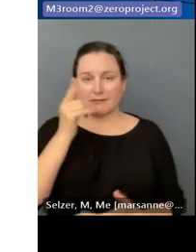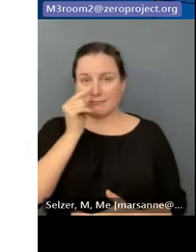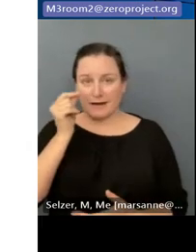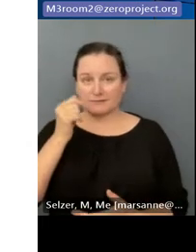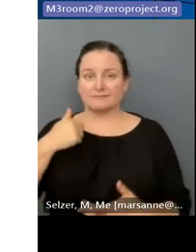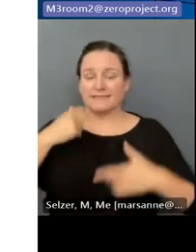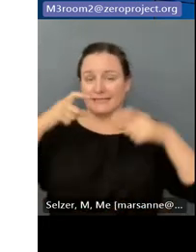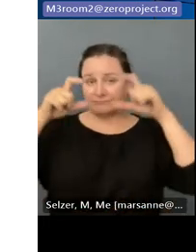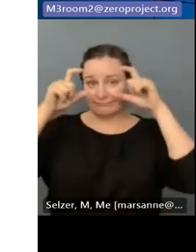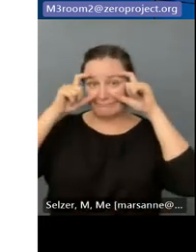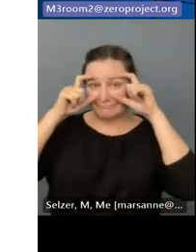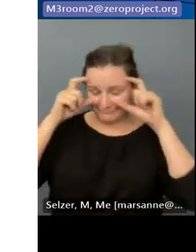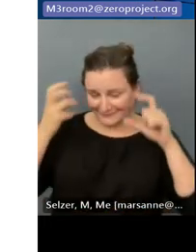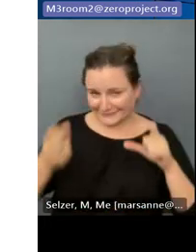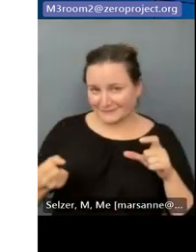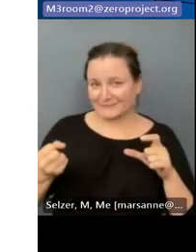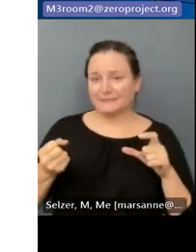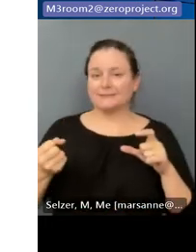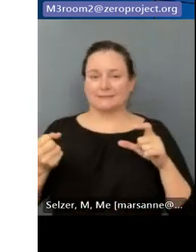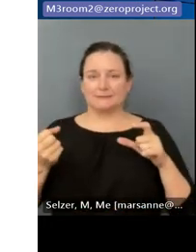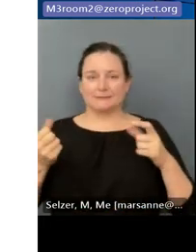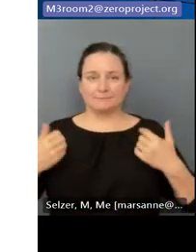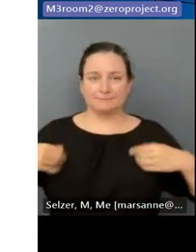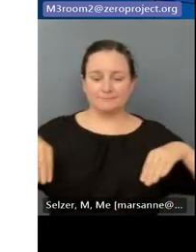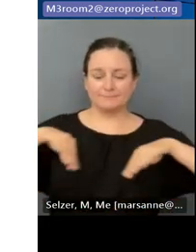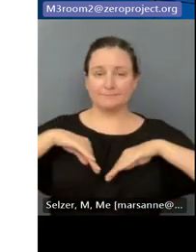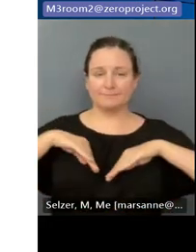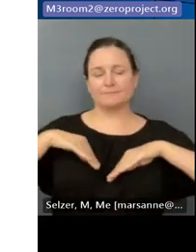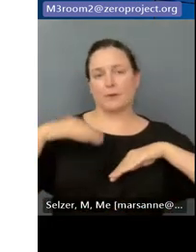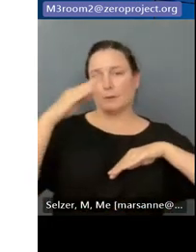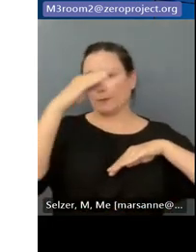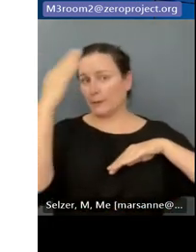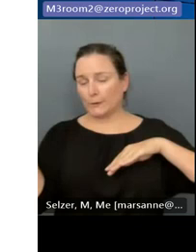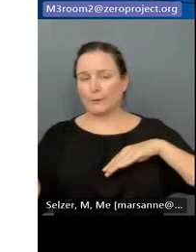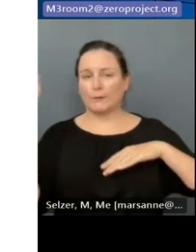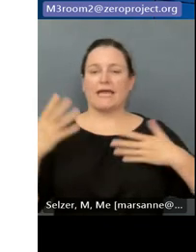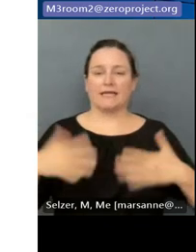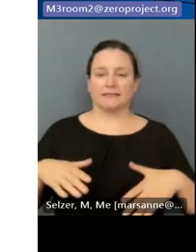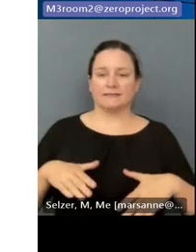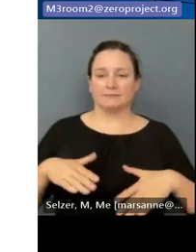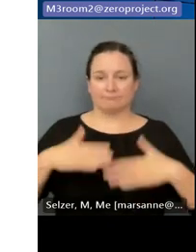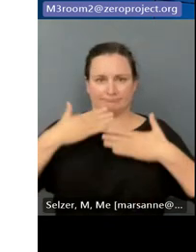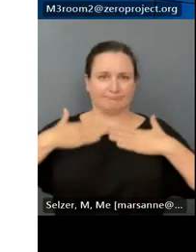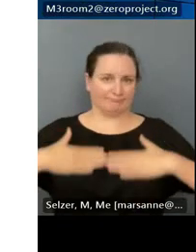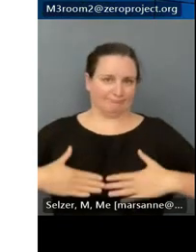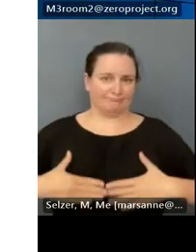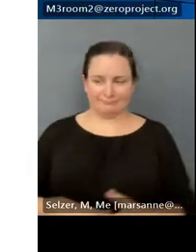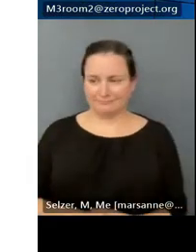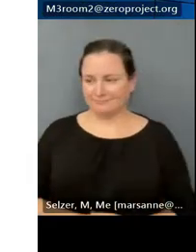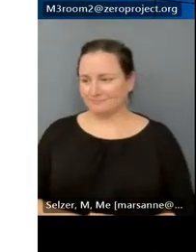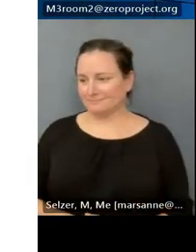I wearing the blues blazer, I believe it's good. So,